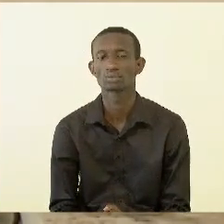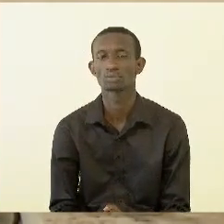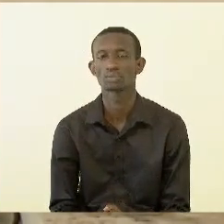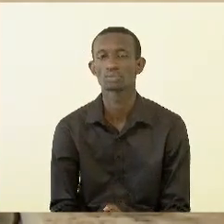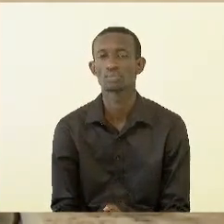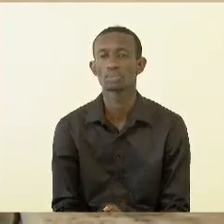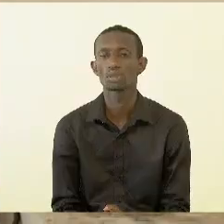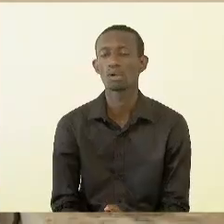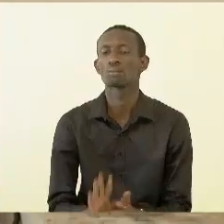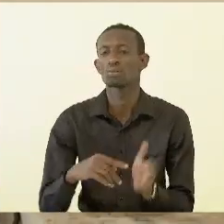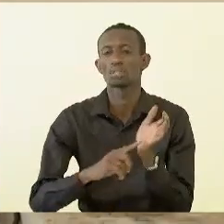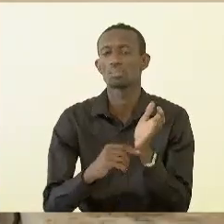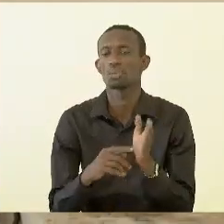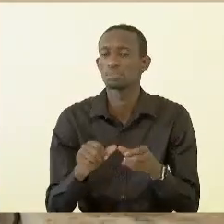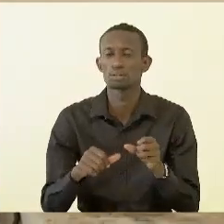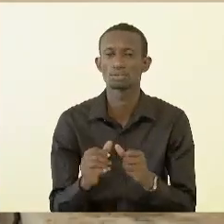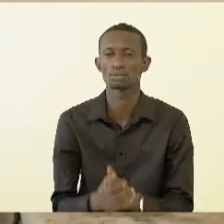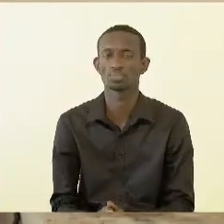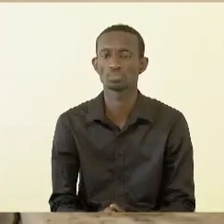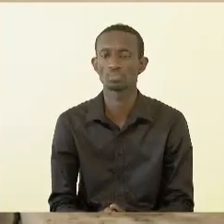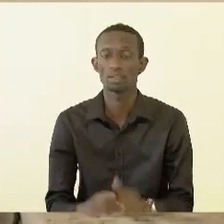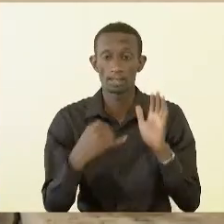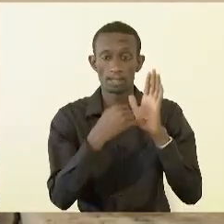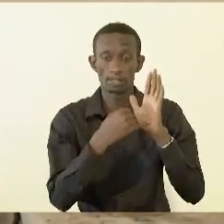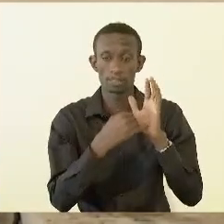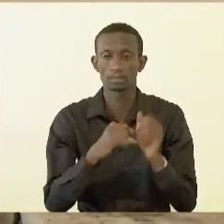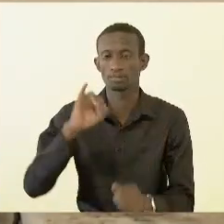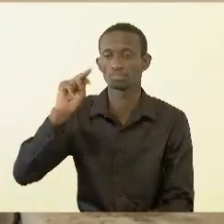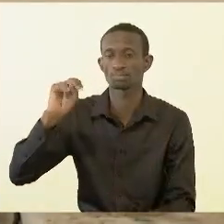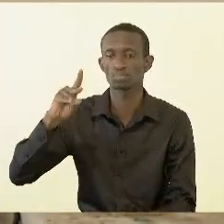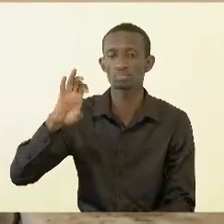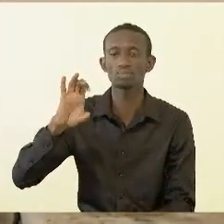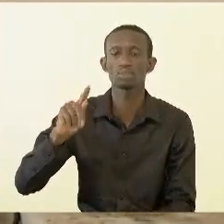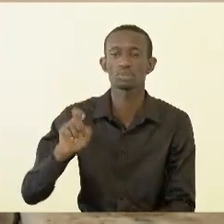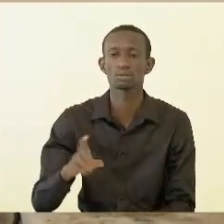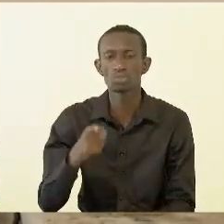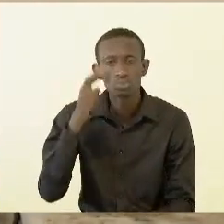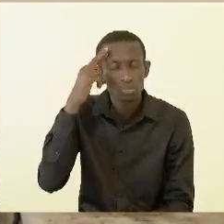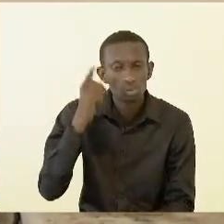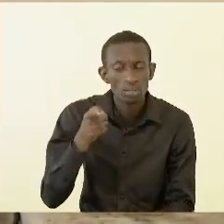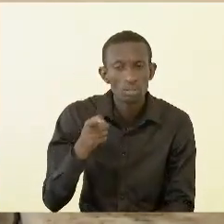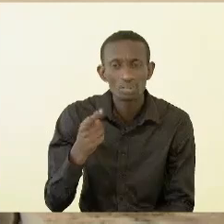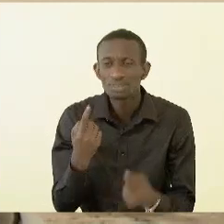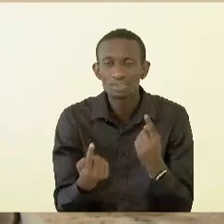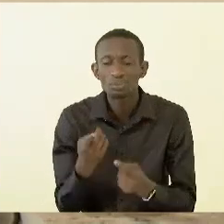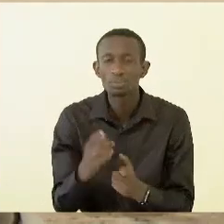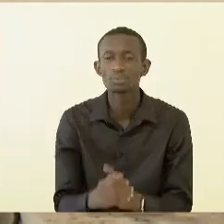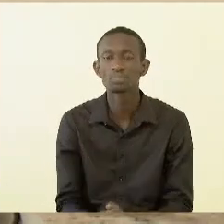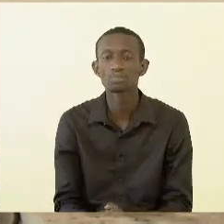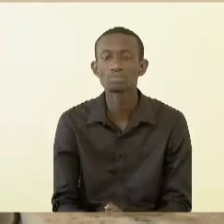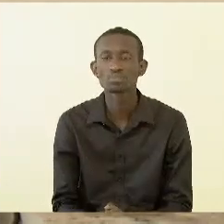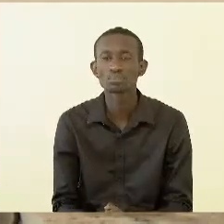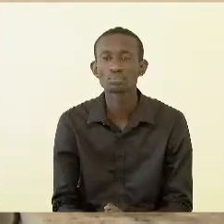about the indicators. Can you mention some of these indicators? So